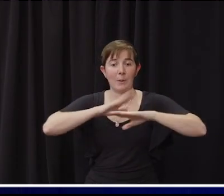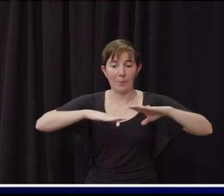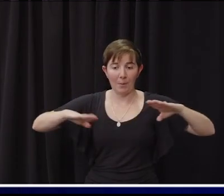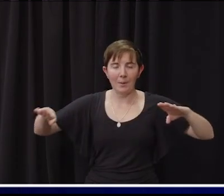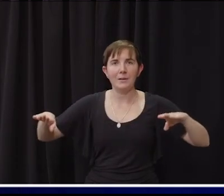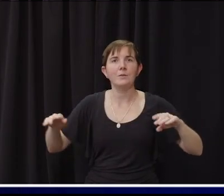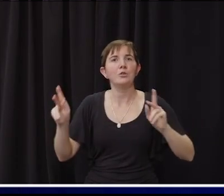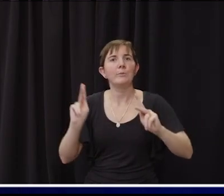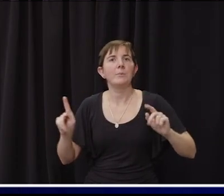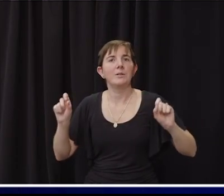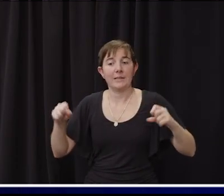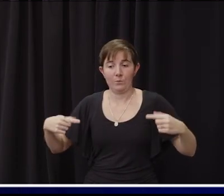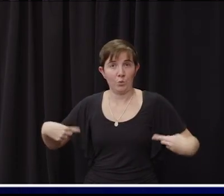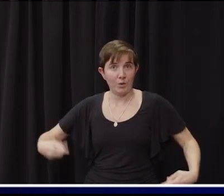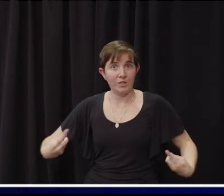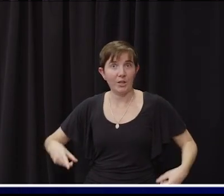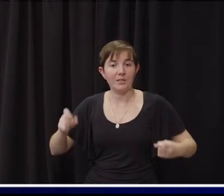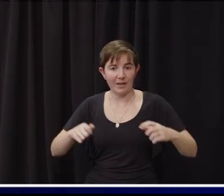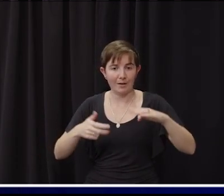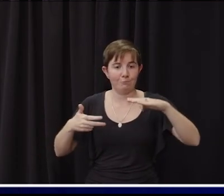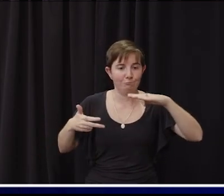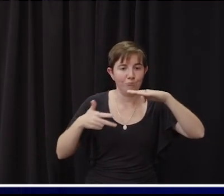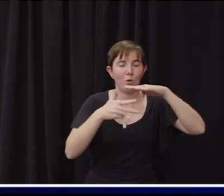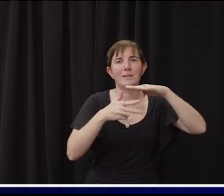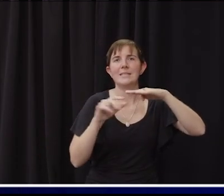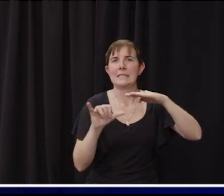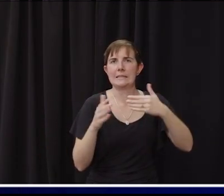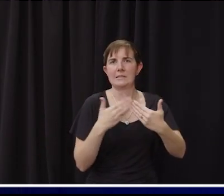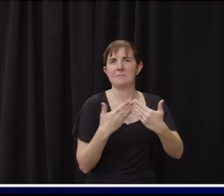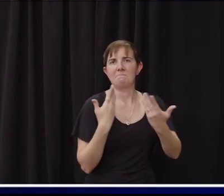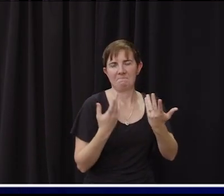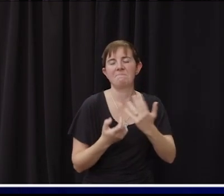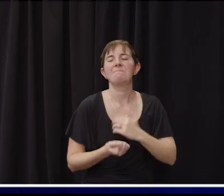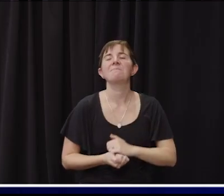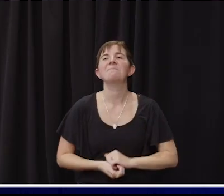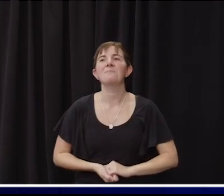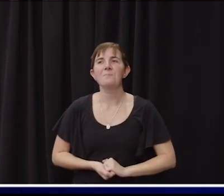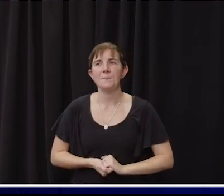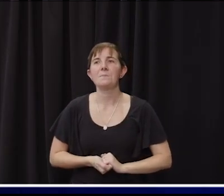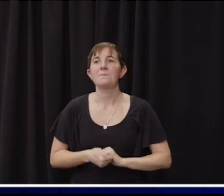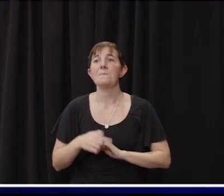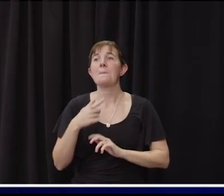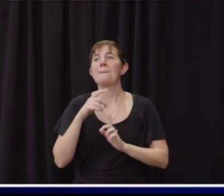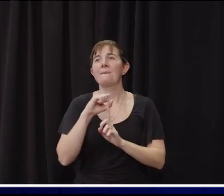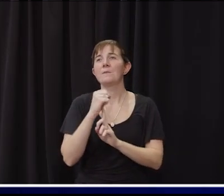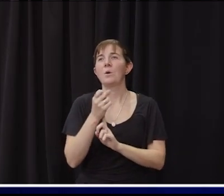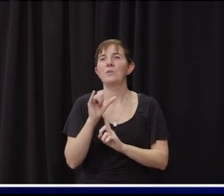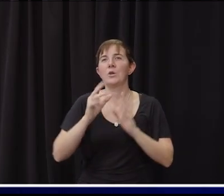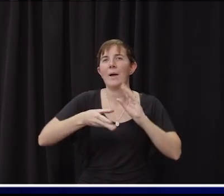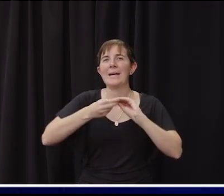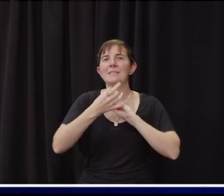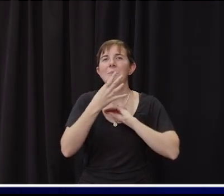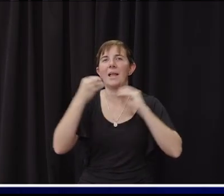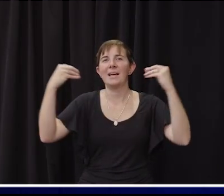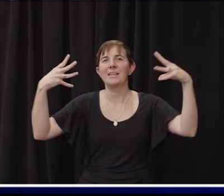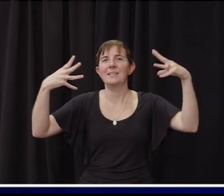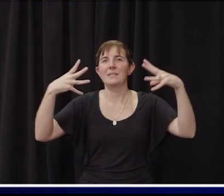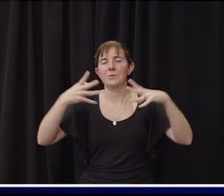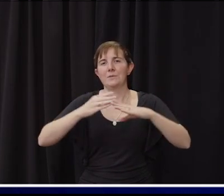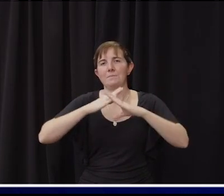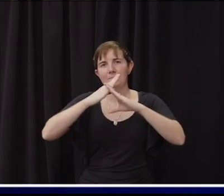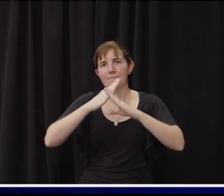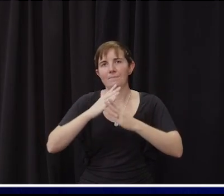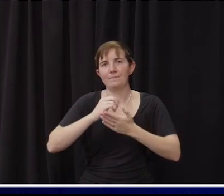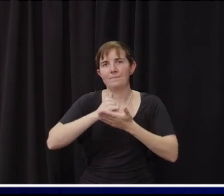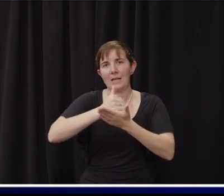people in wheelchairs can pull up to the tables as well. In this case, we also added some lighting, which helps with safety and security